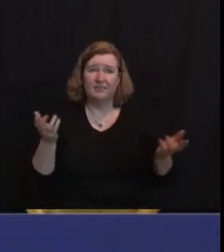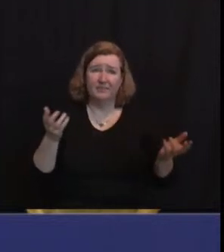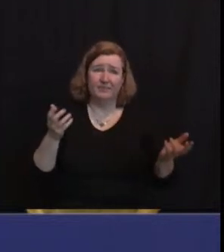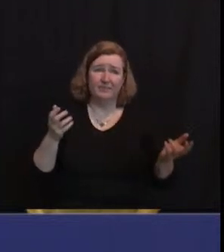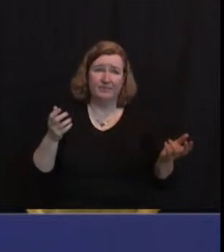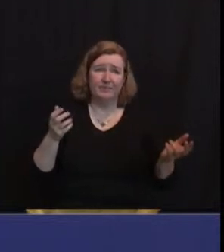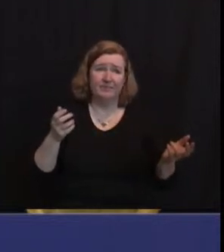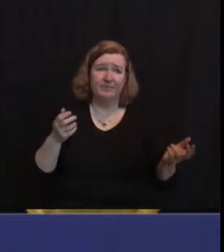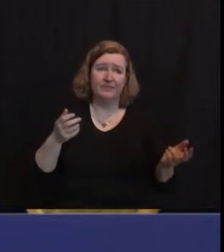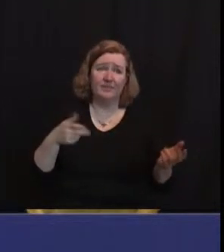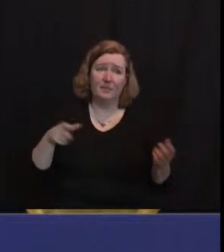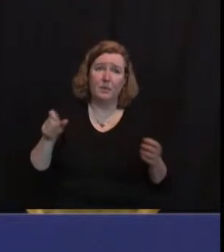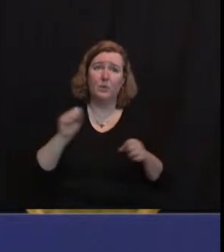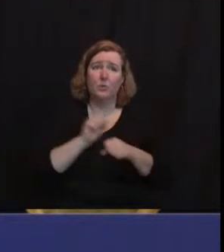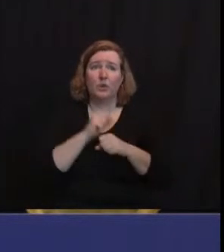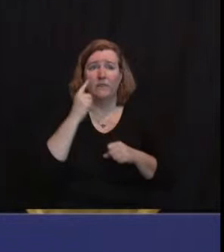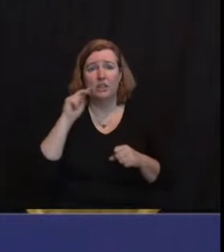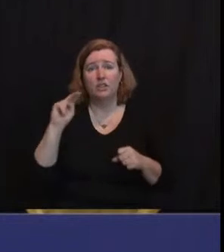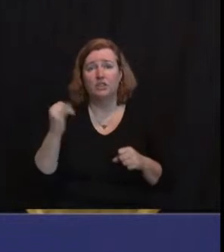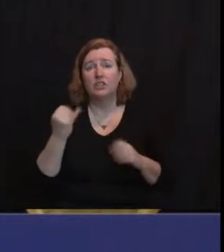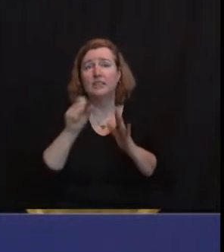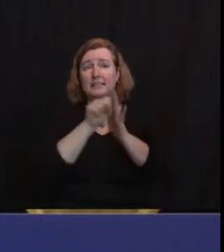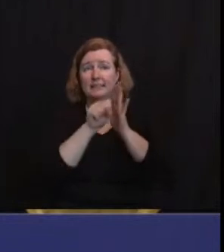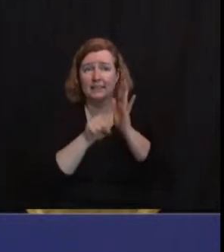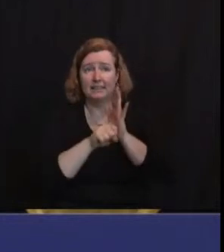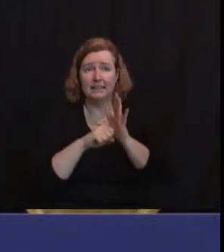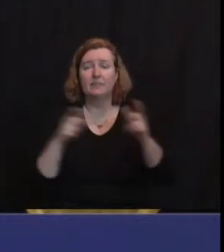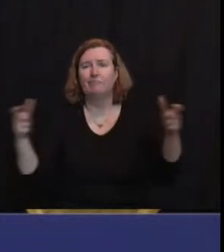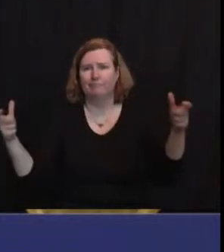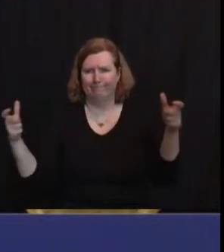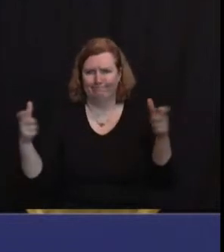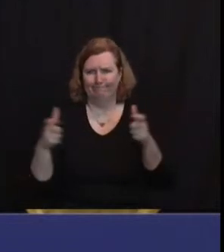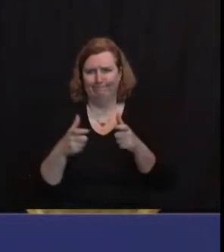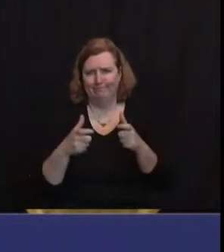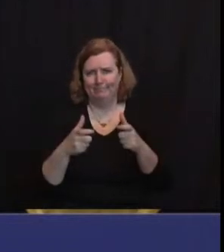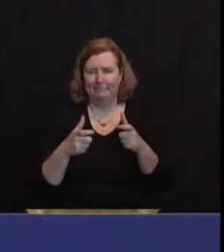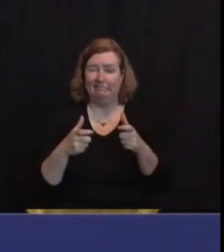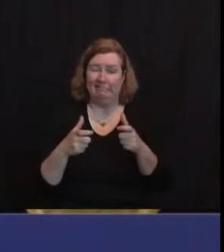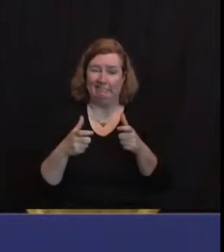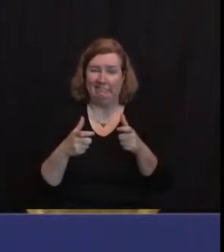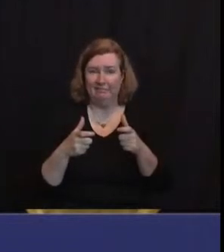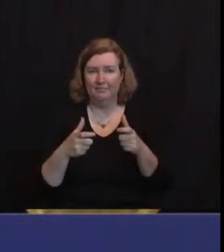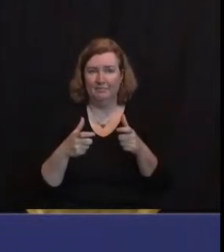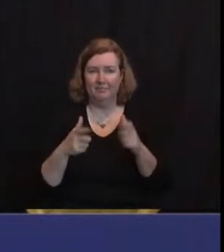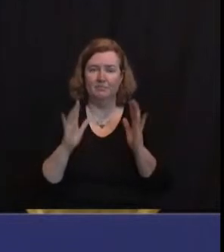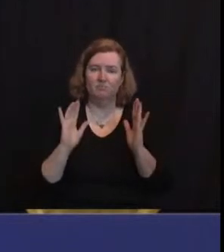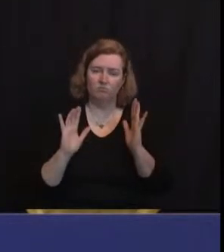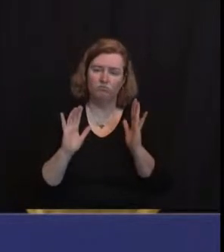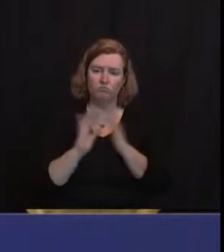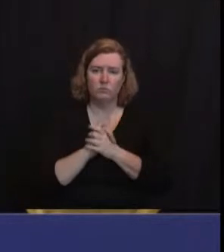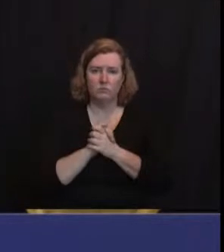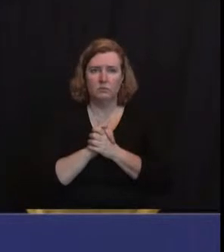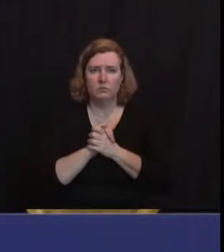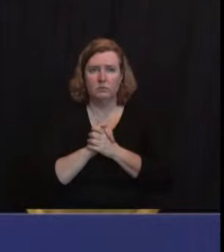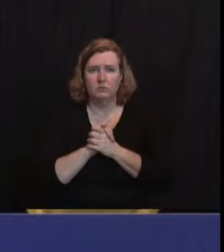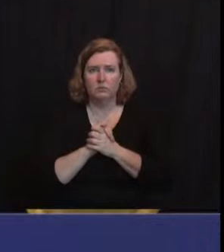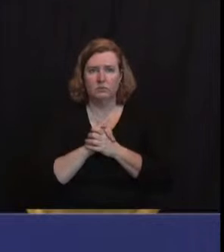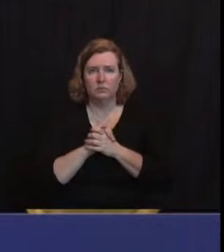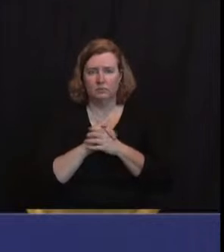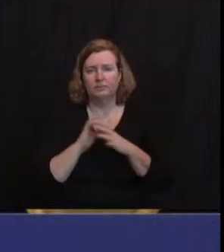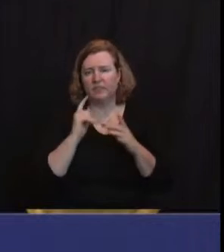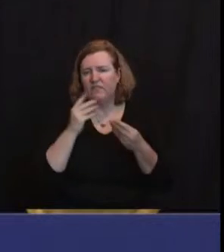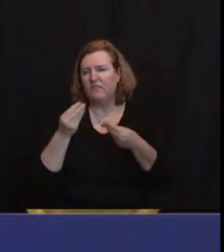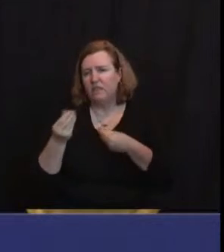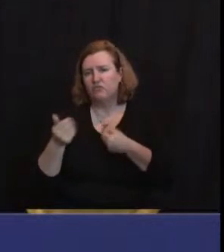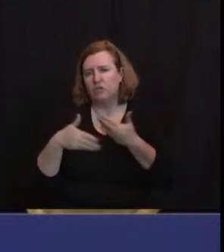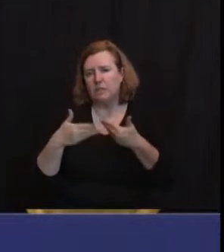my hand on the Bible. So we're already running the state. I think, efficiently, I think we can be more efficient